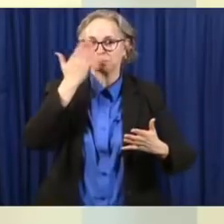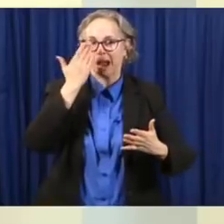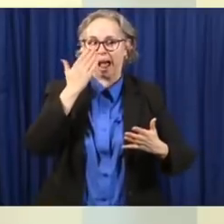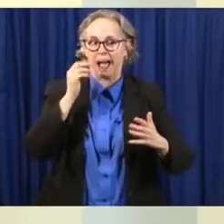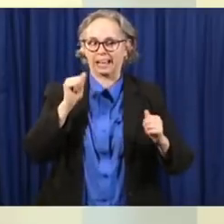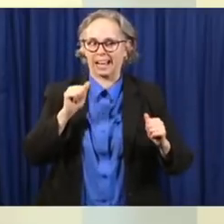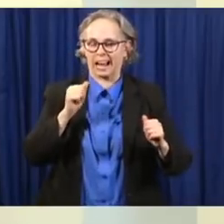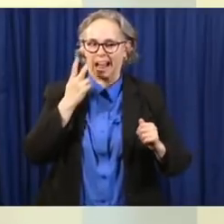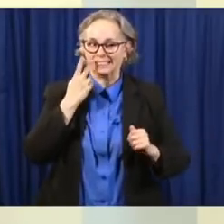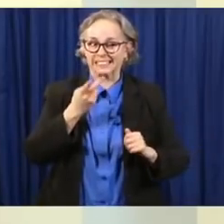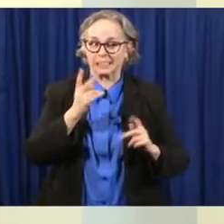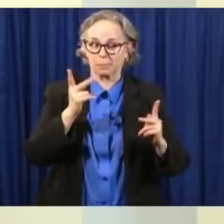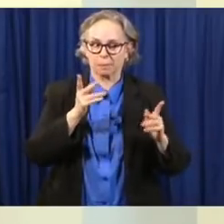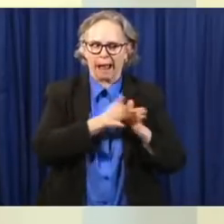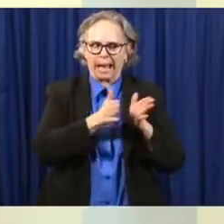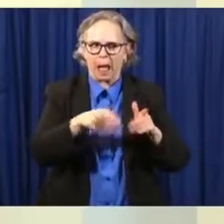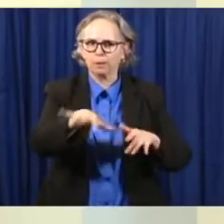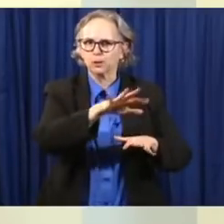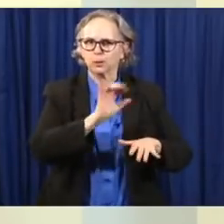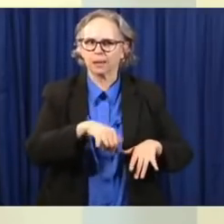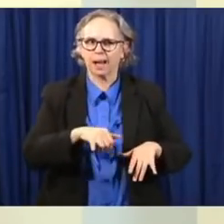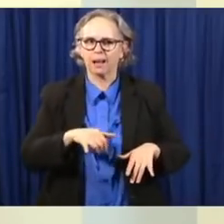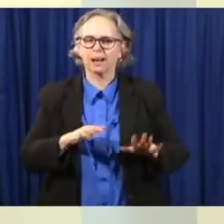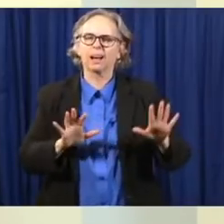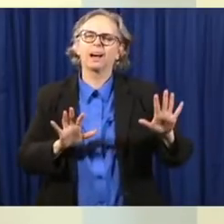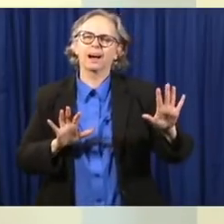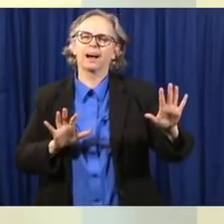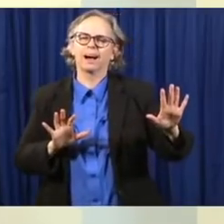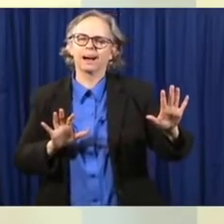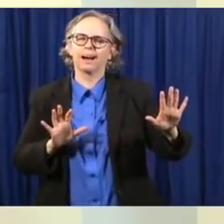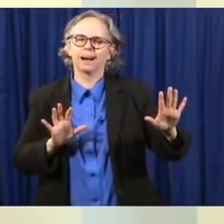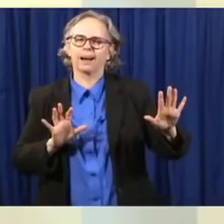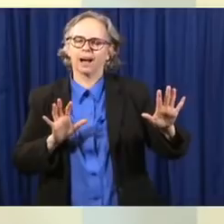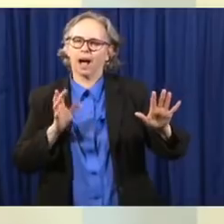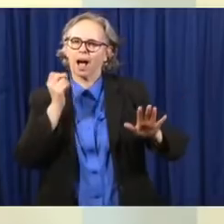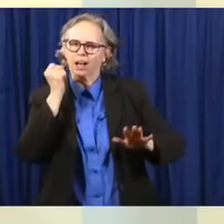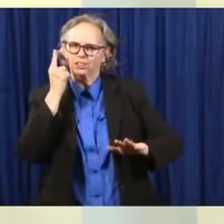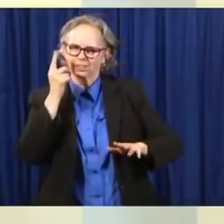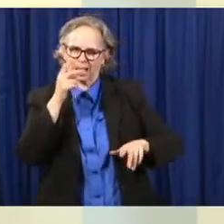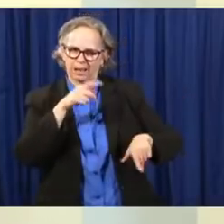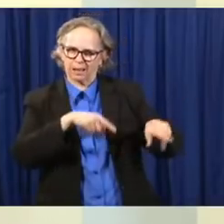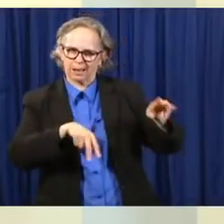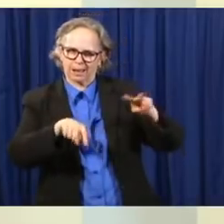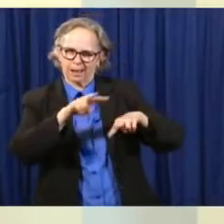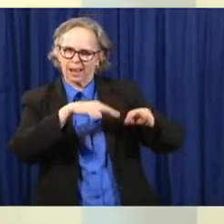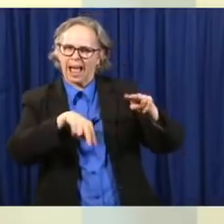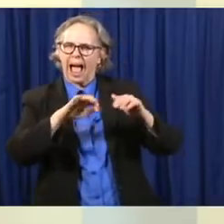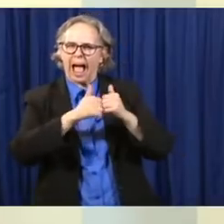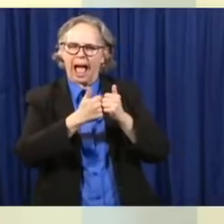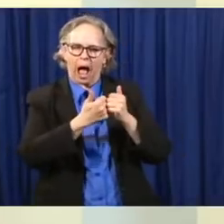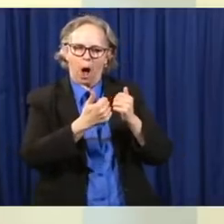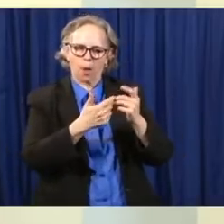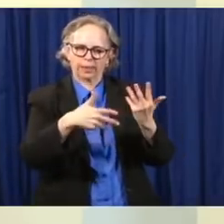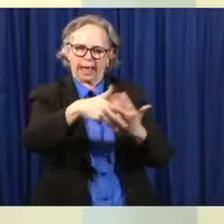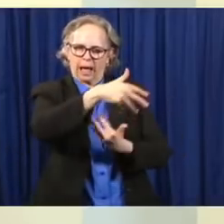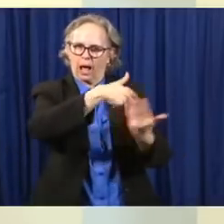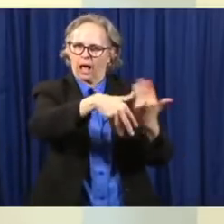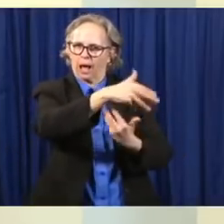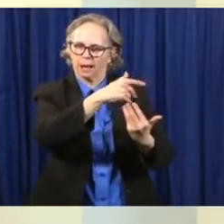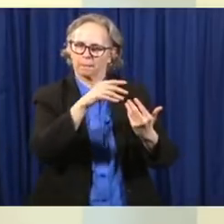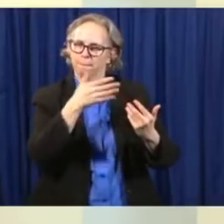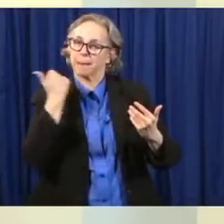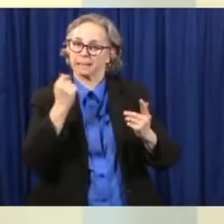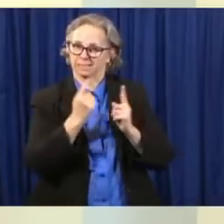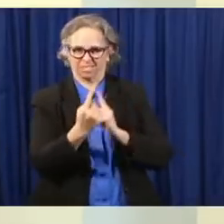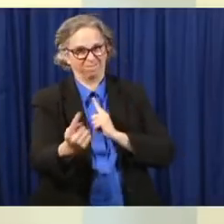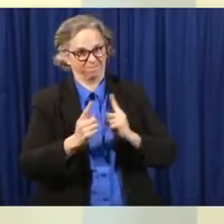And I think that's something we're trying to understand. But the truth of this is, when you even think about going to work,